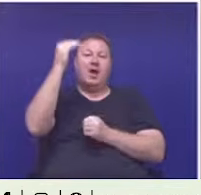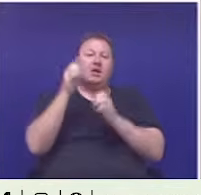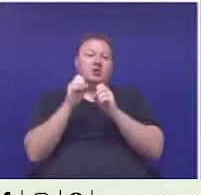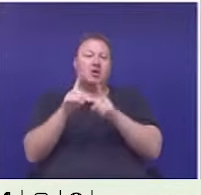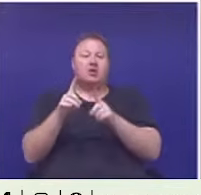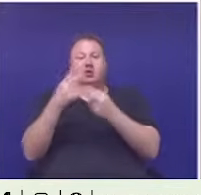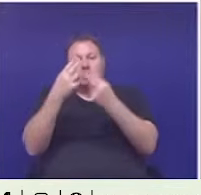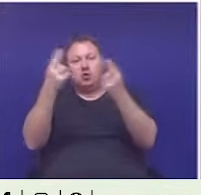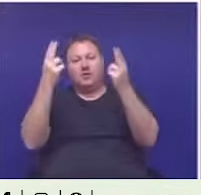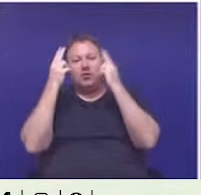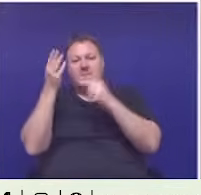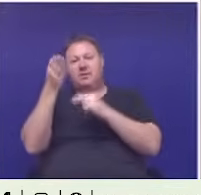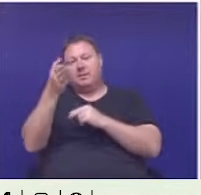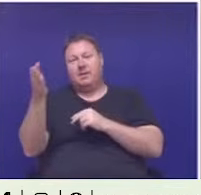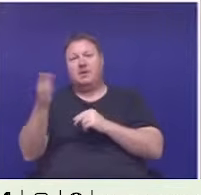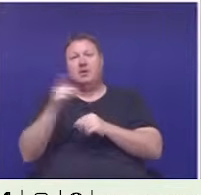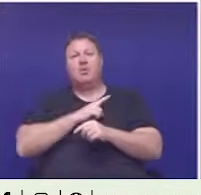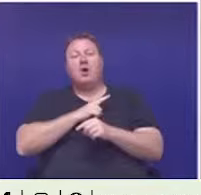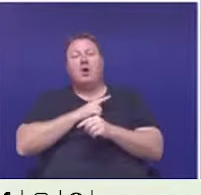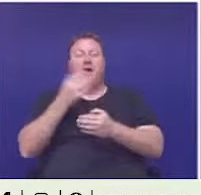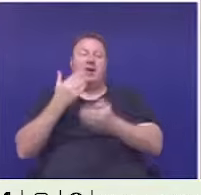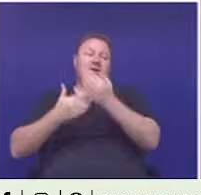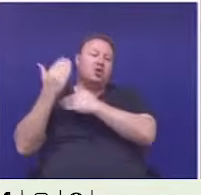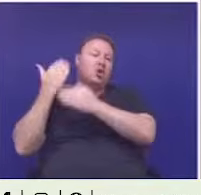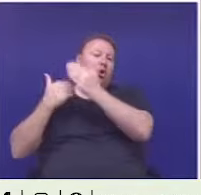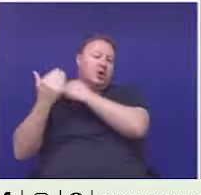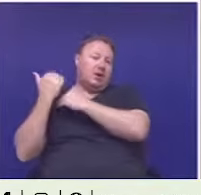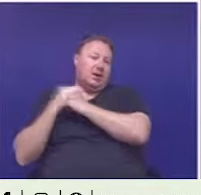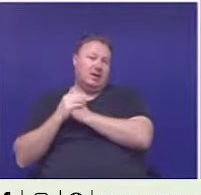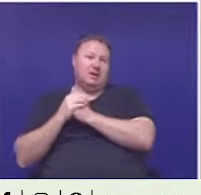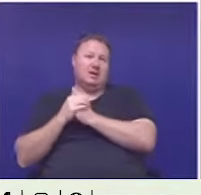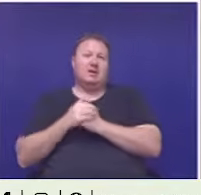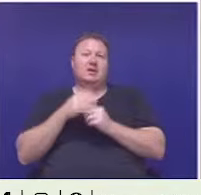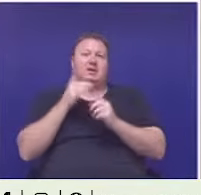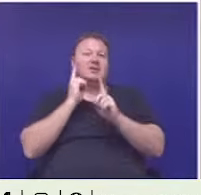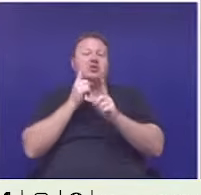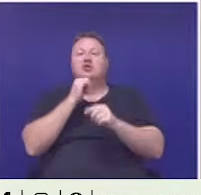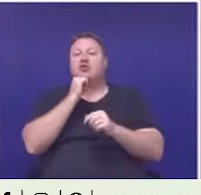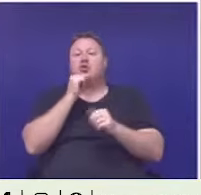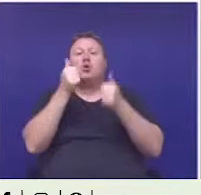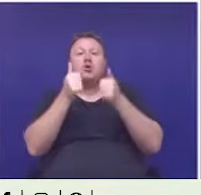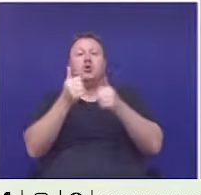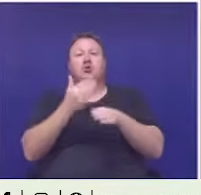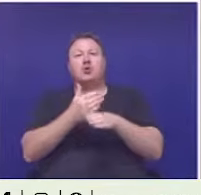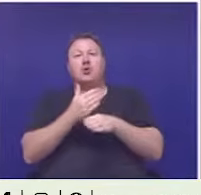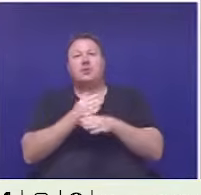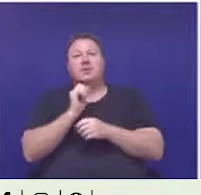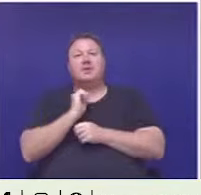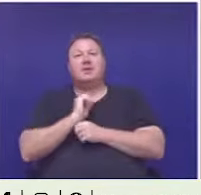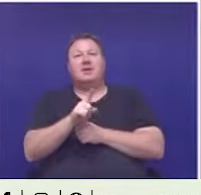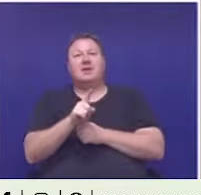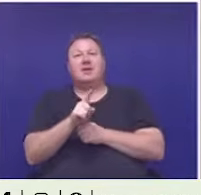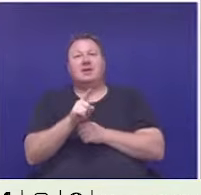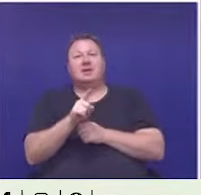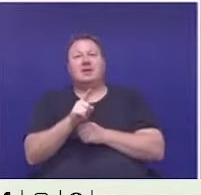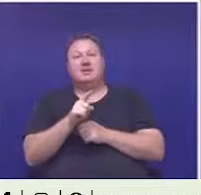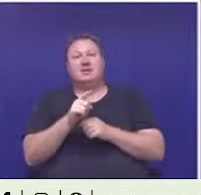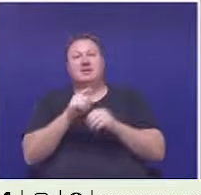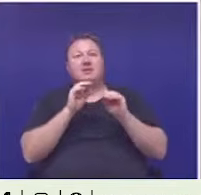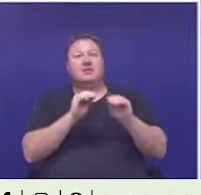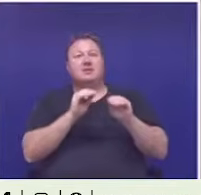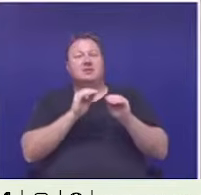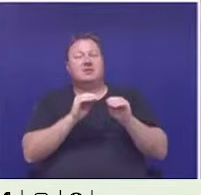universities, because historically, members, teachers who weren't very good at their job were sent to go and teach foundation